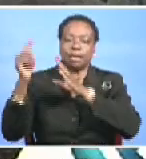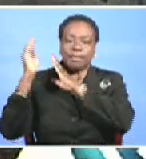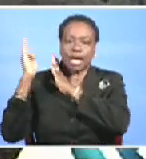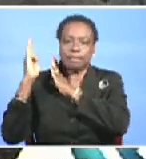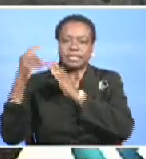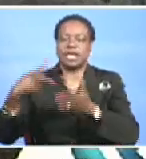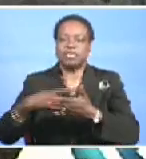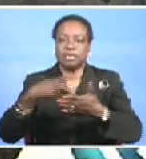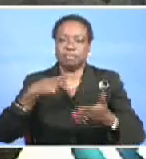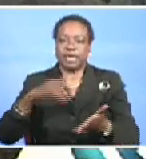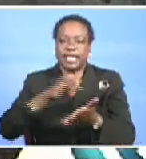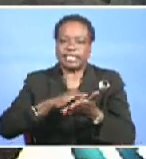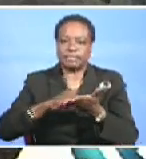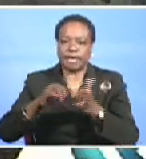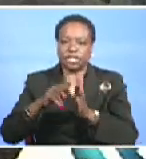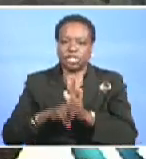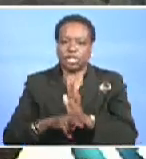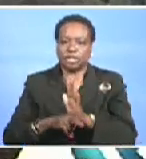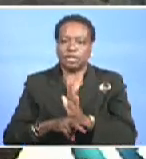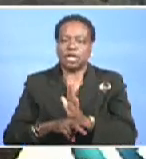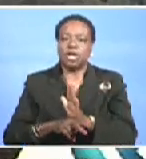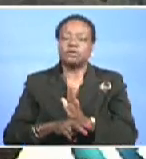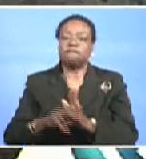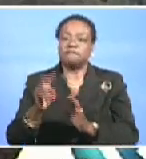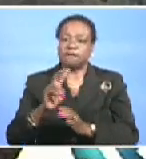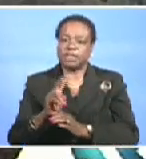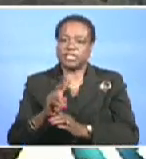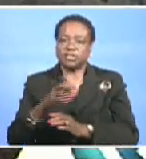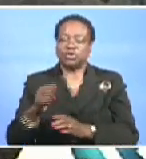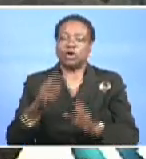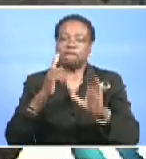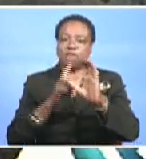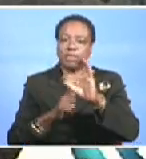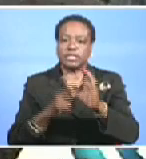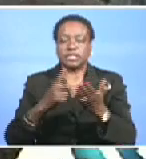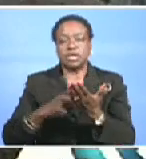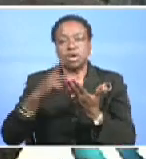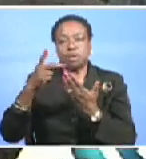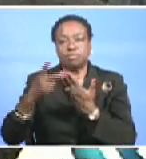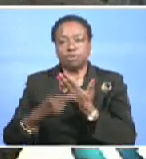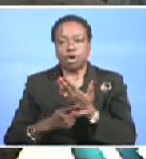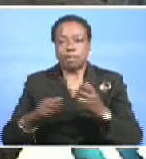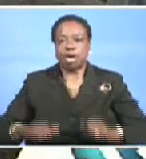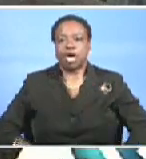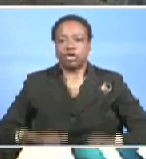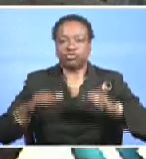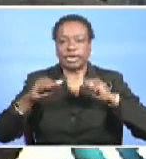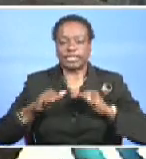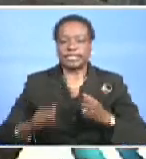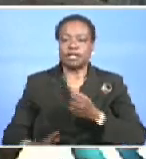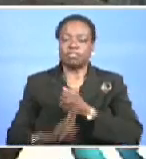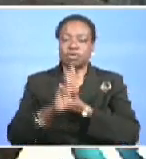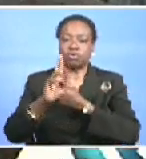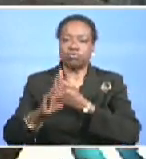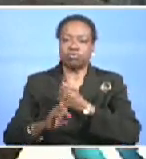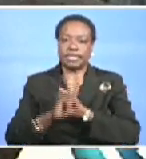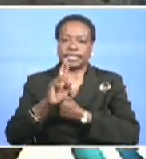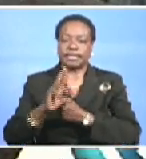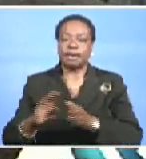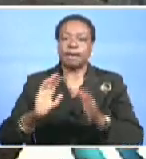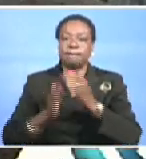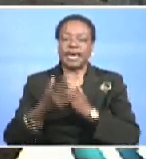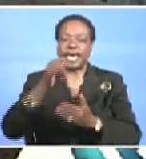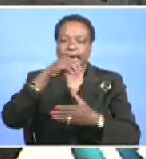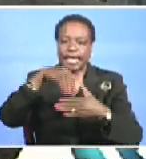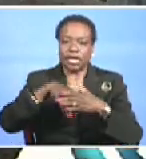pre-inspection or verification to conformity program specifically addresses these risks by including